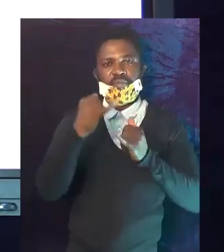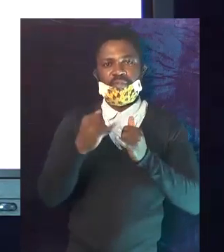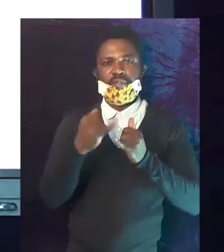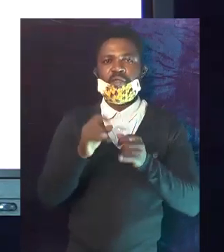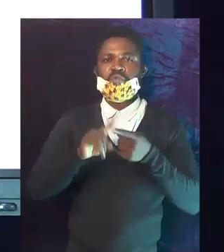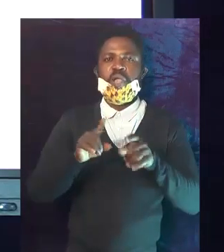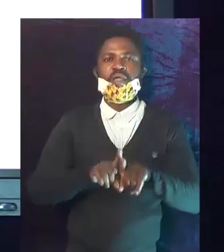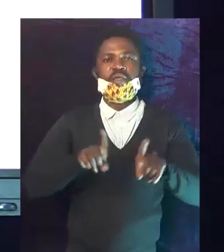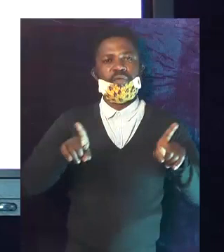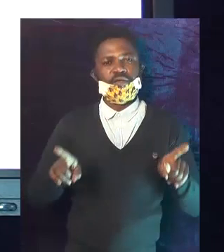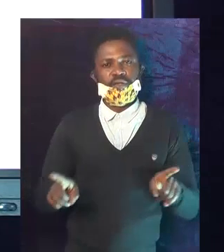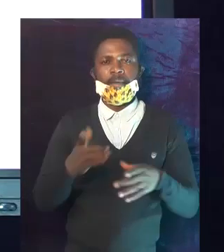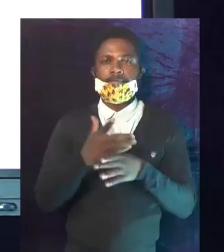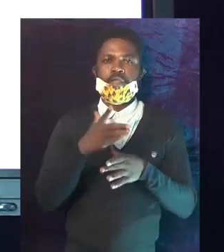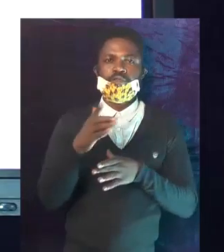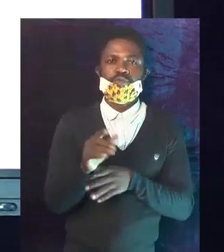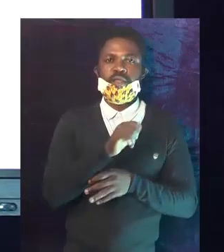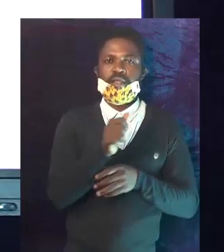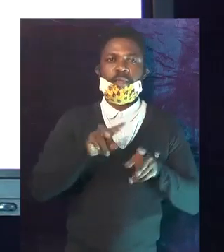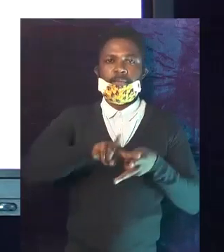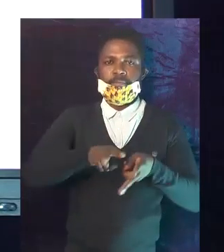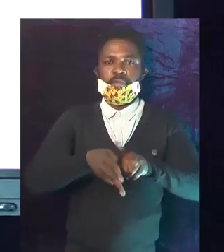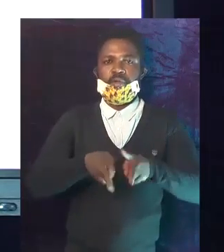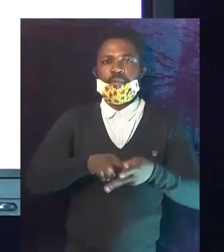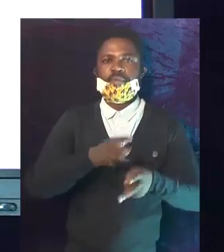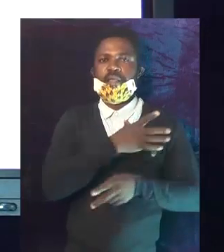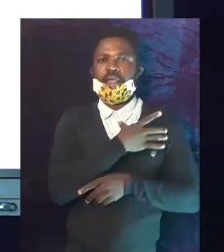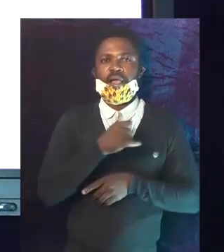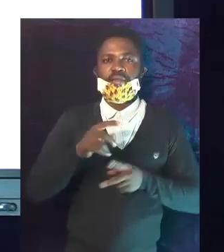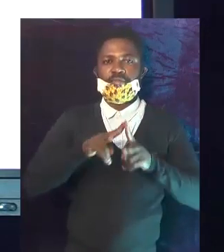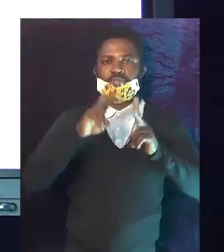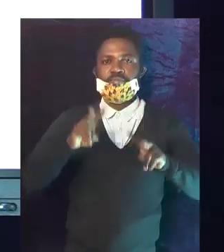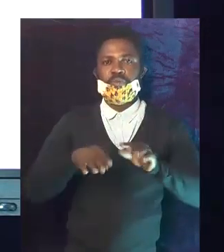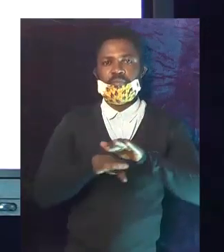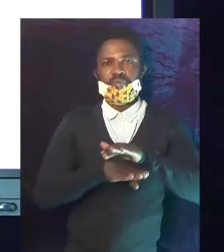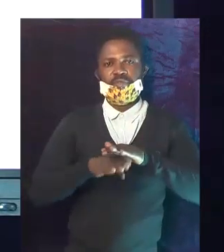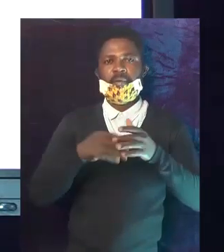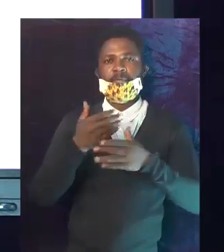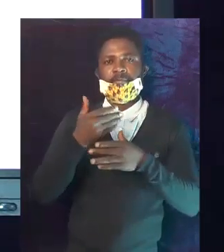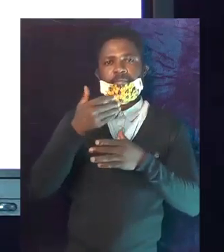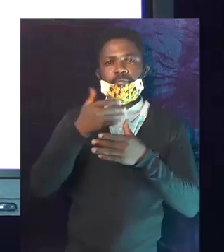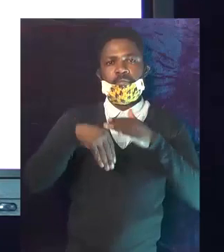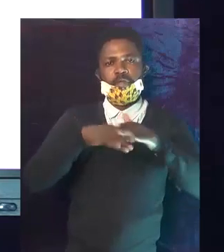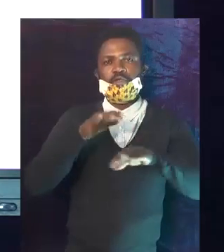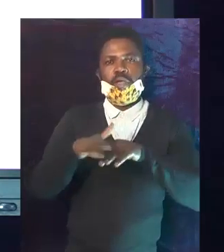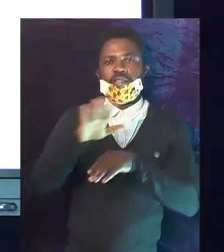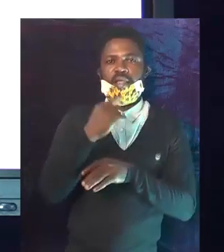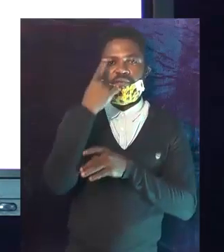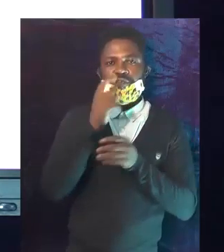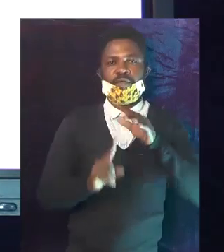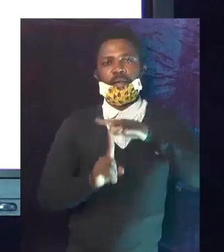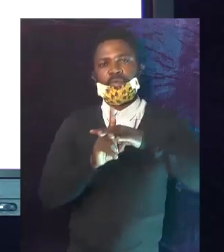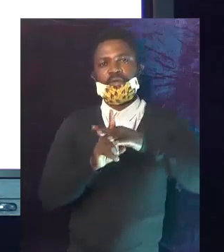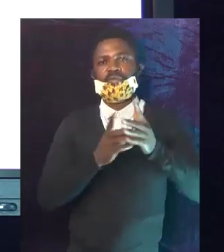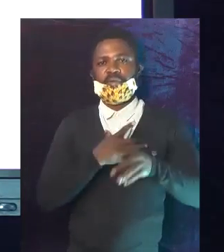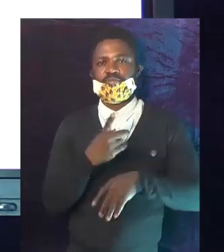be able to differentiate between a pyramid and a prism, based on their physical appearance and their properties.